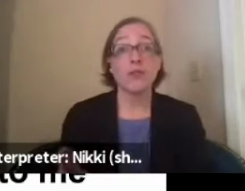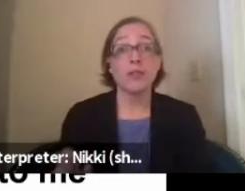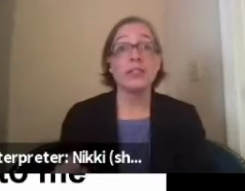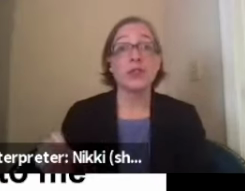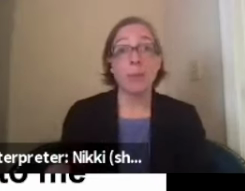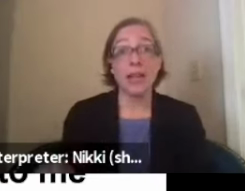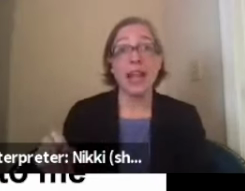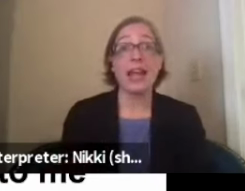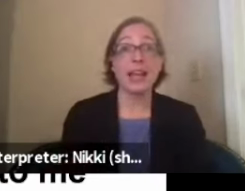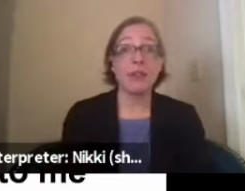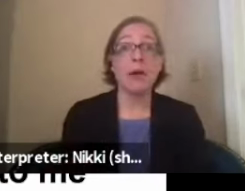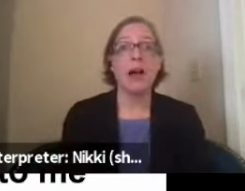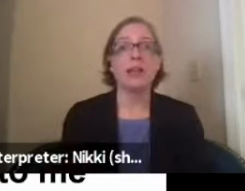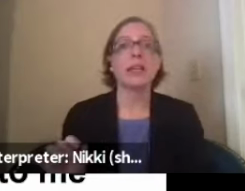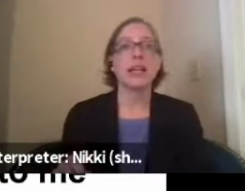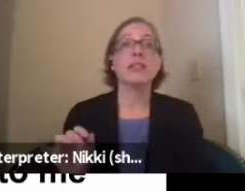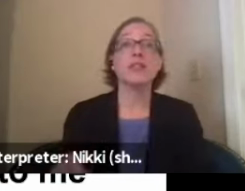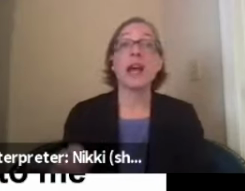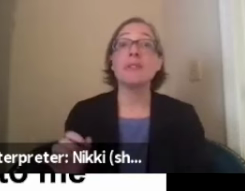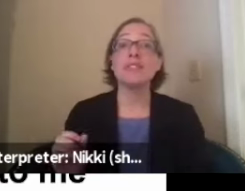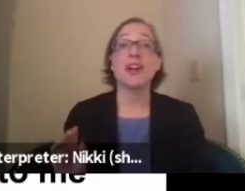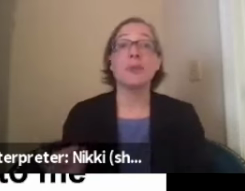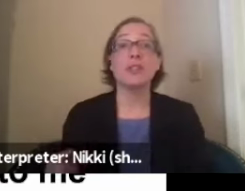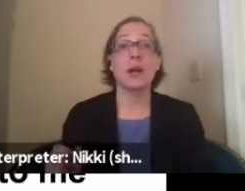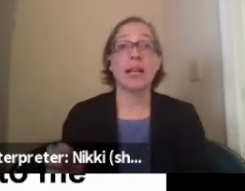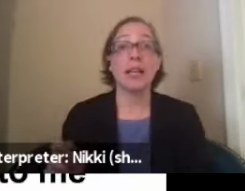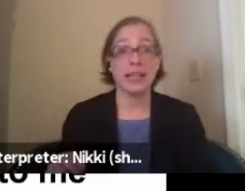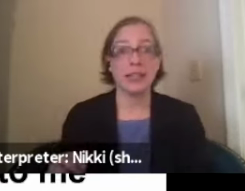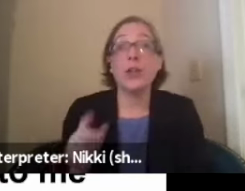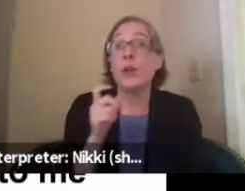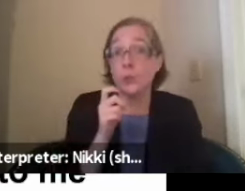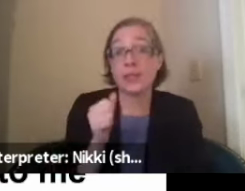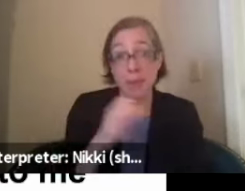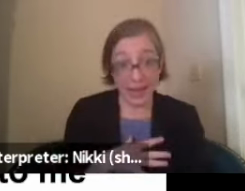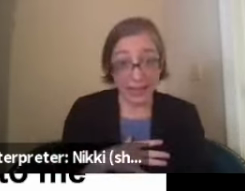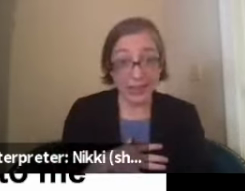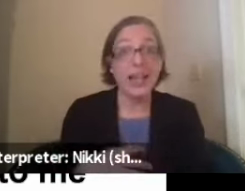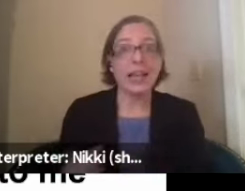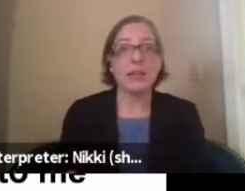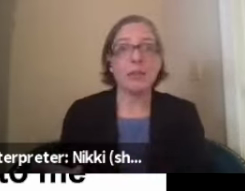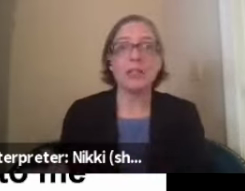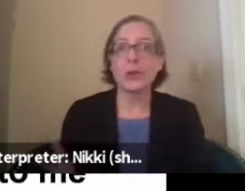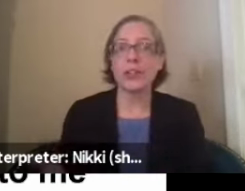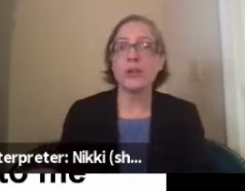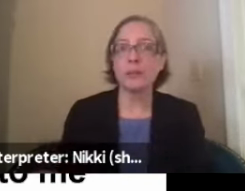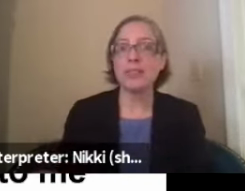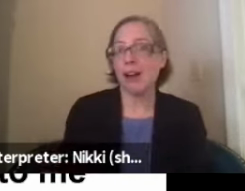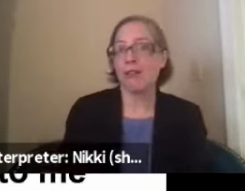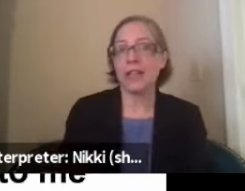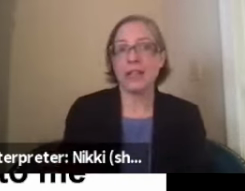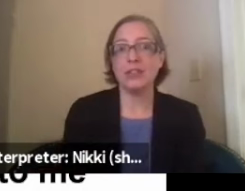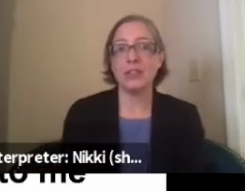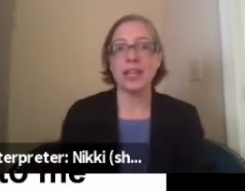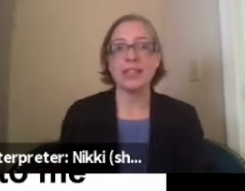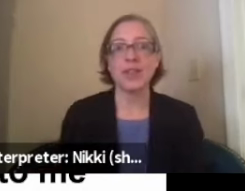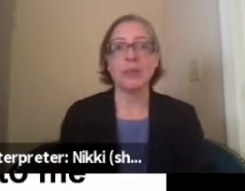Your ovaries drop an egg every month. And so that was an OB/GYN who was a man, and he really sort of knew himself.